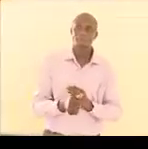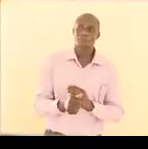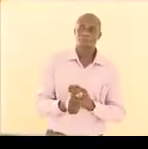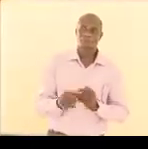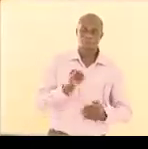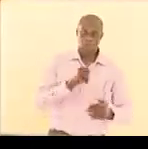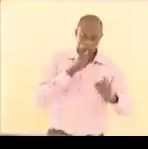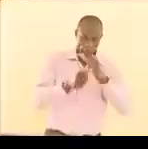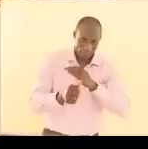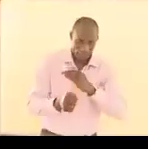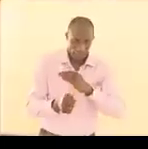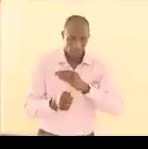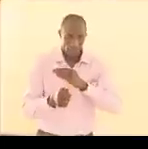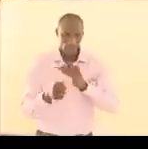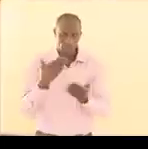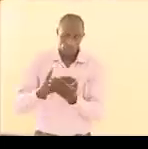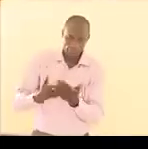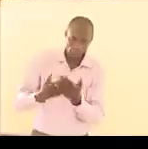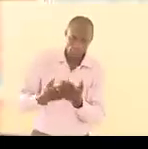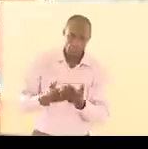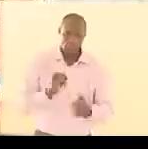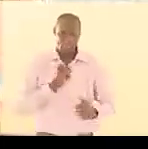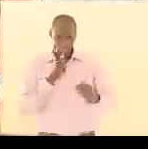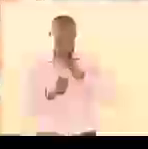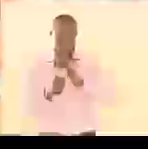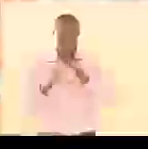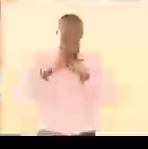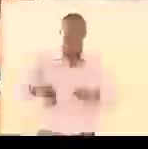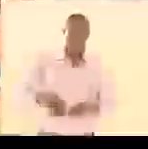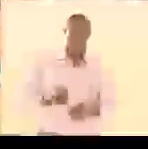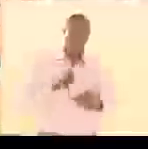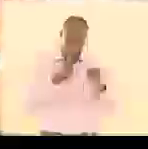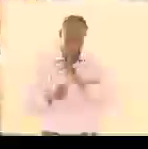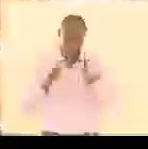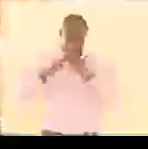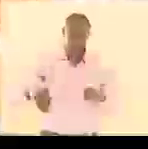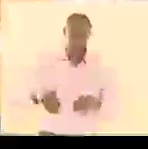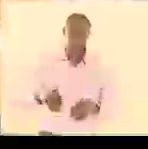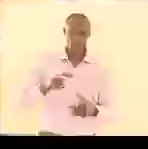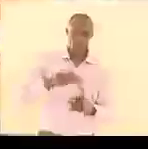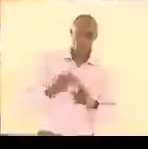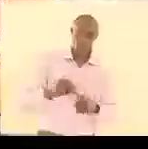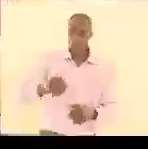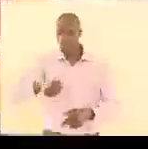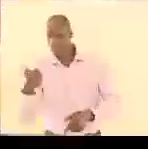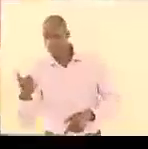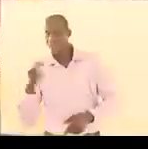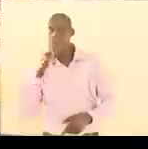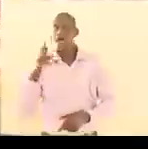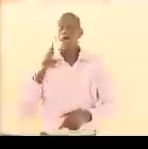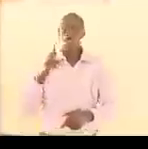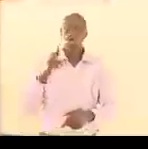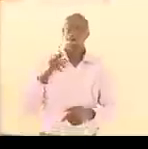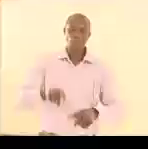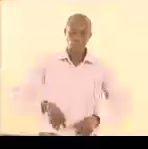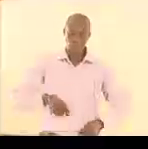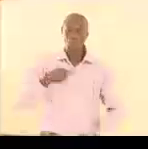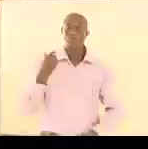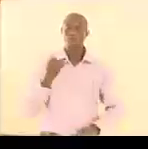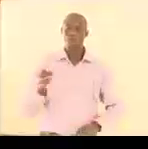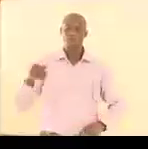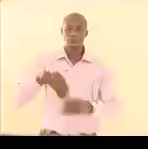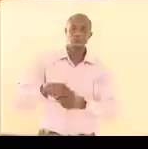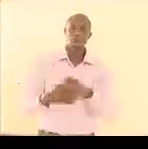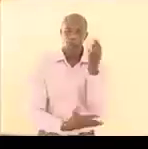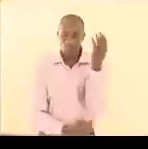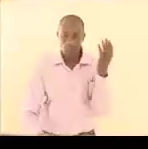Huh? I hoarded money. I hoarded houses. I hoarded cars. While others are, you know, living